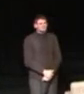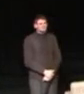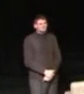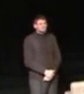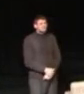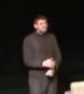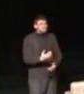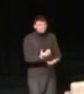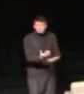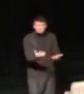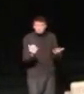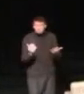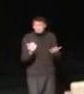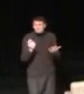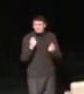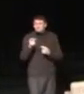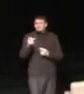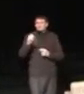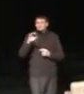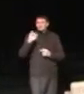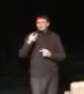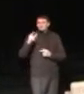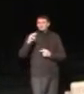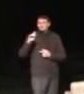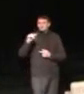Do we have any questions on social media?